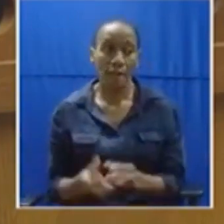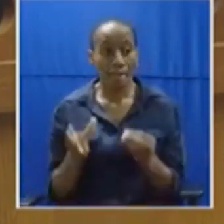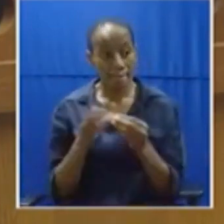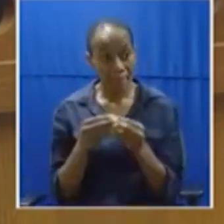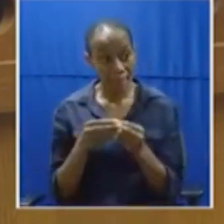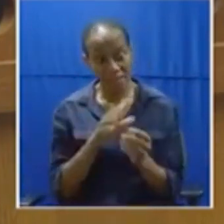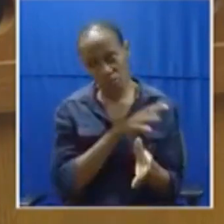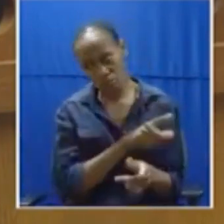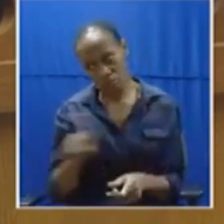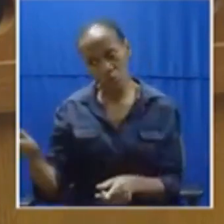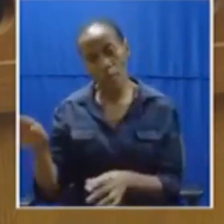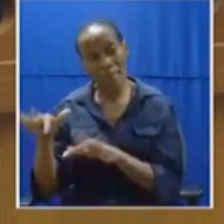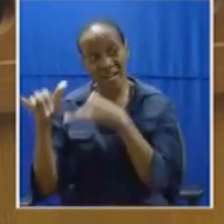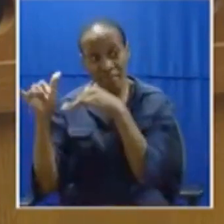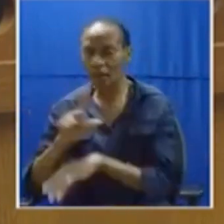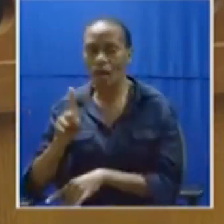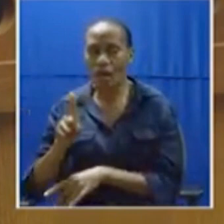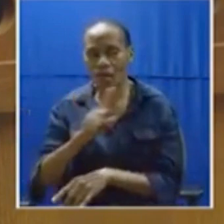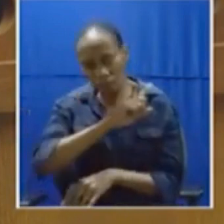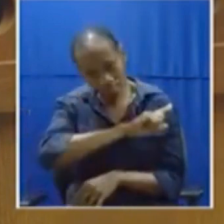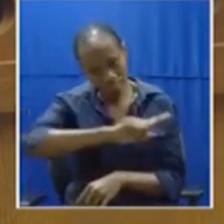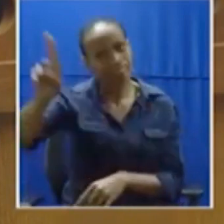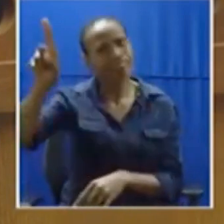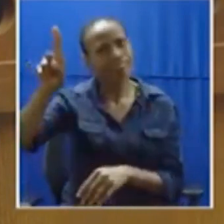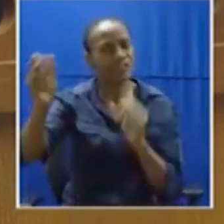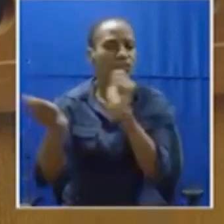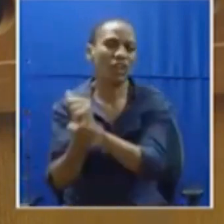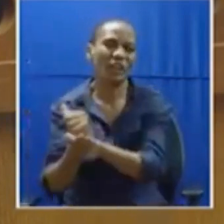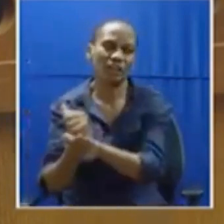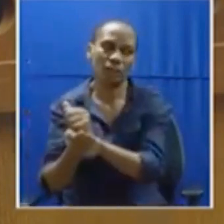Parliament, send them to jail.